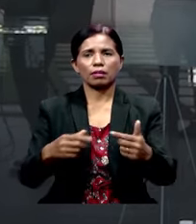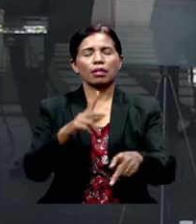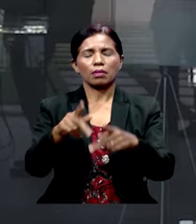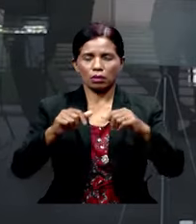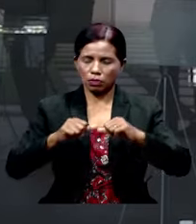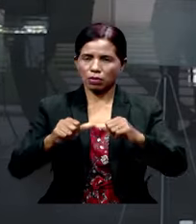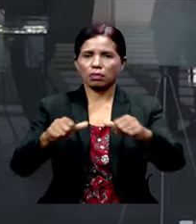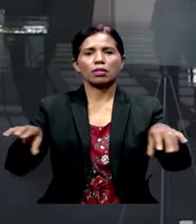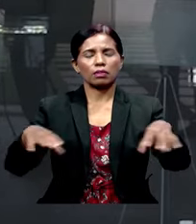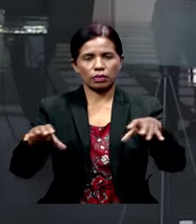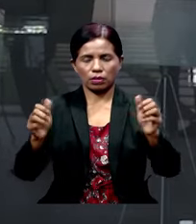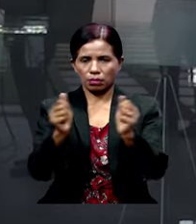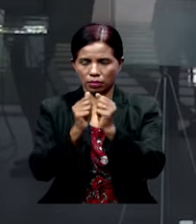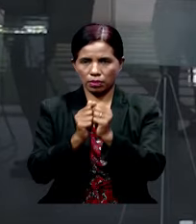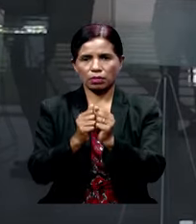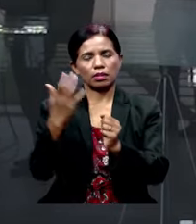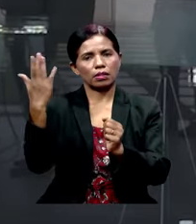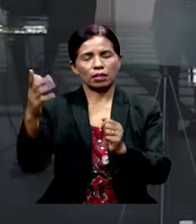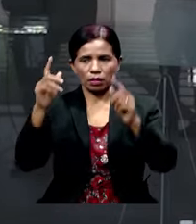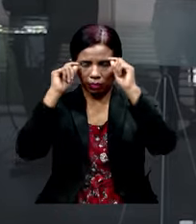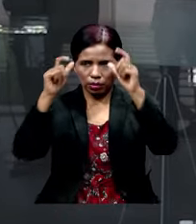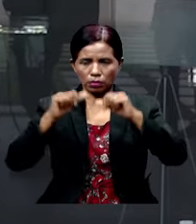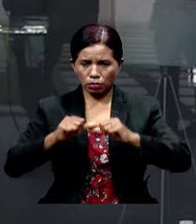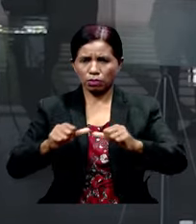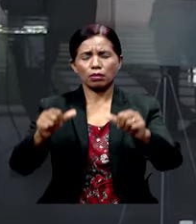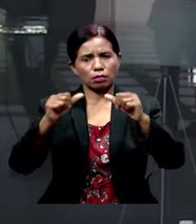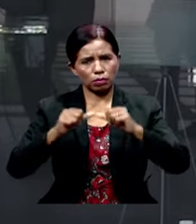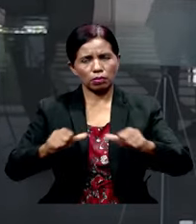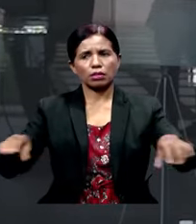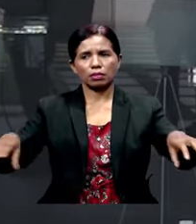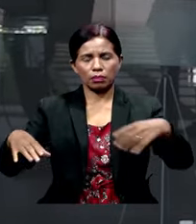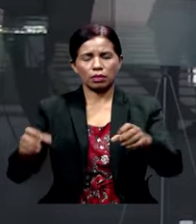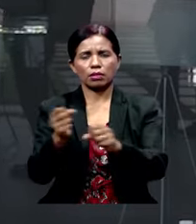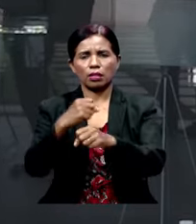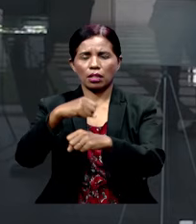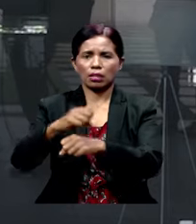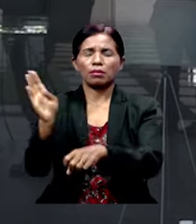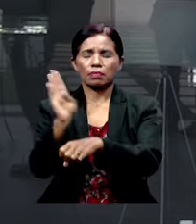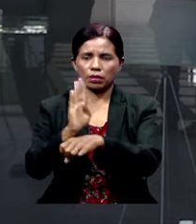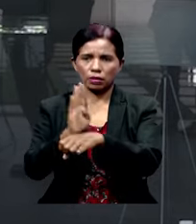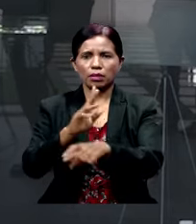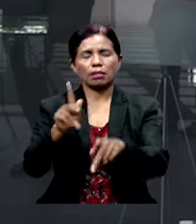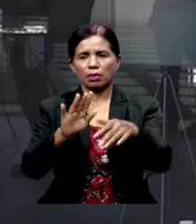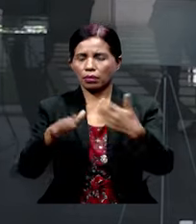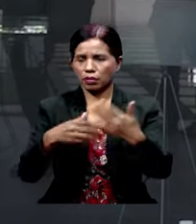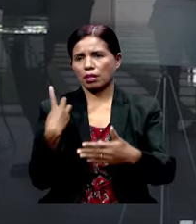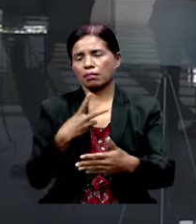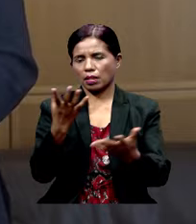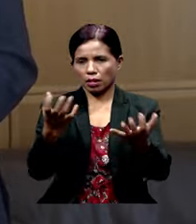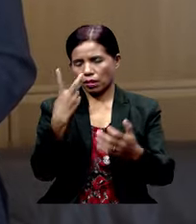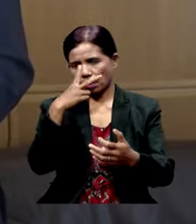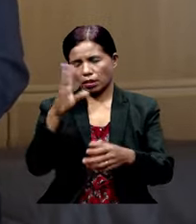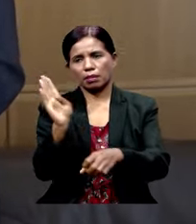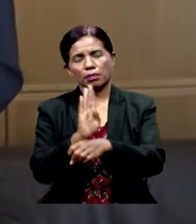to go back to Timor to continue to work, to invest in business and to invest in people there. So we want to see those